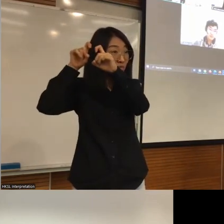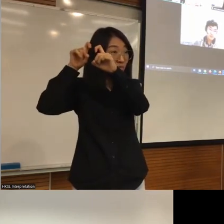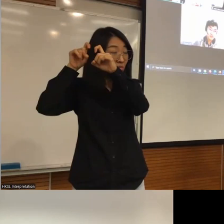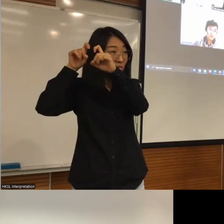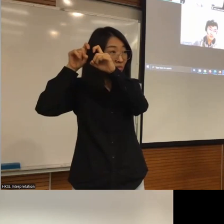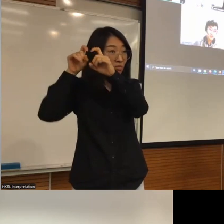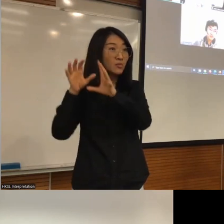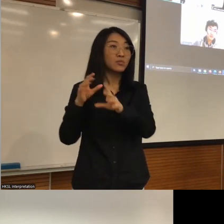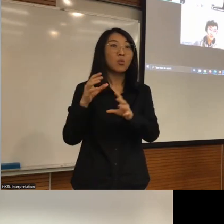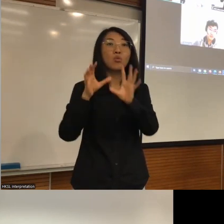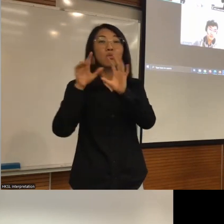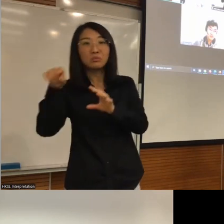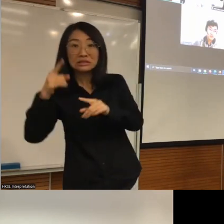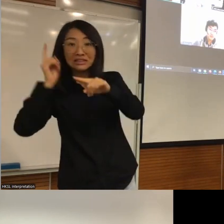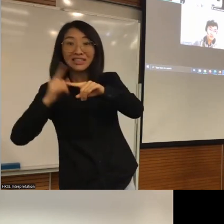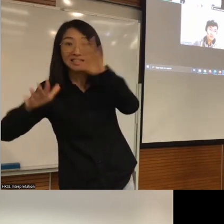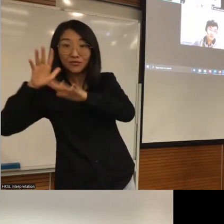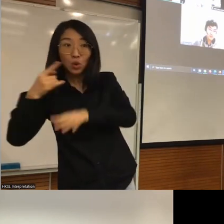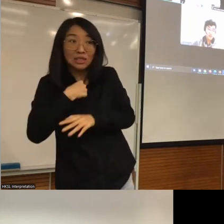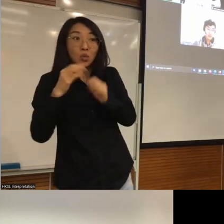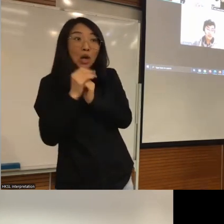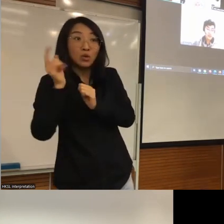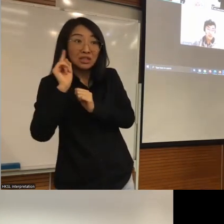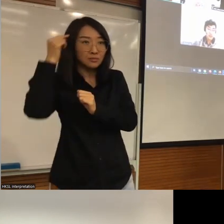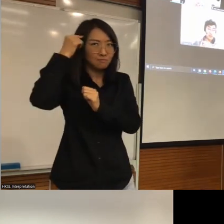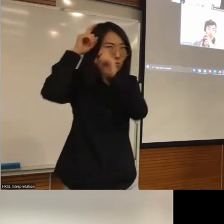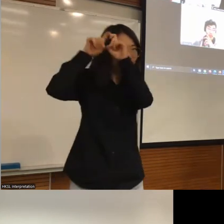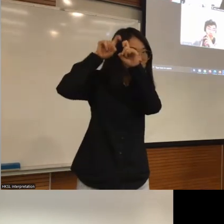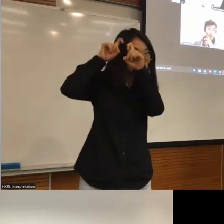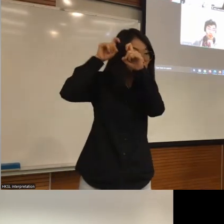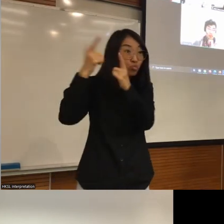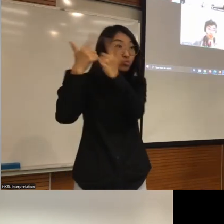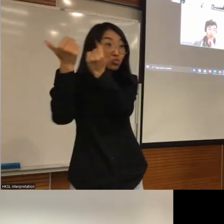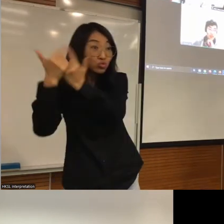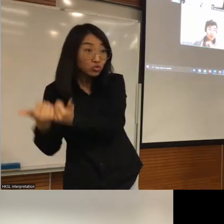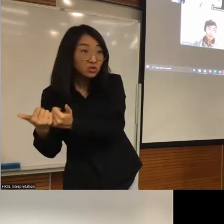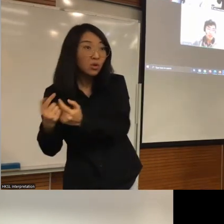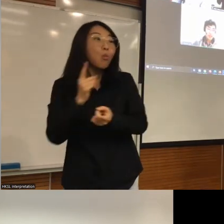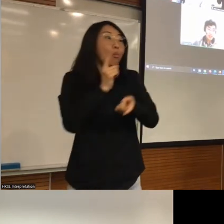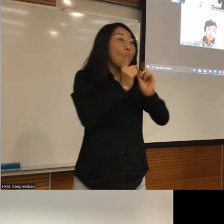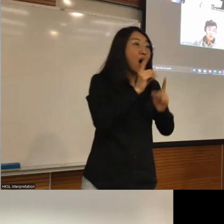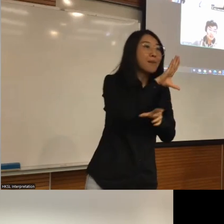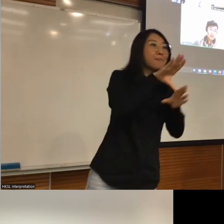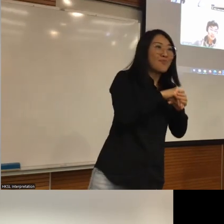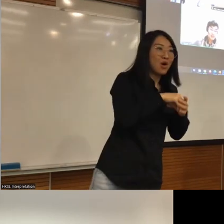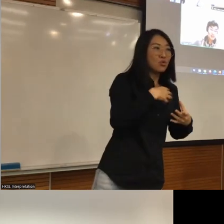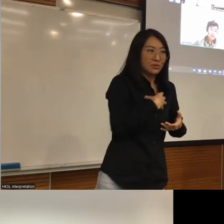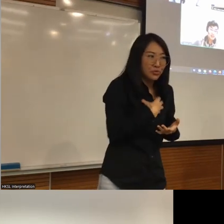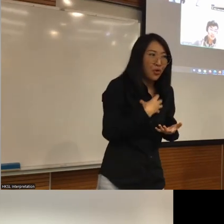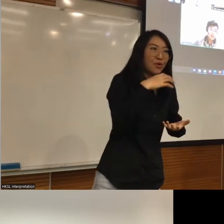versus the requirements? What do you mean exactly by cognitive load? I mean,